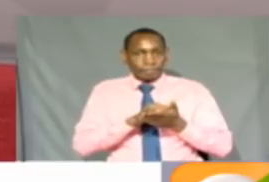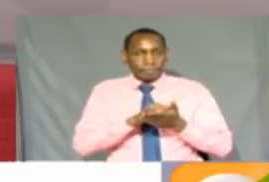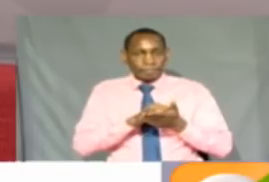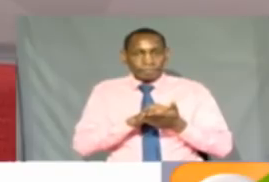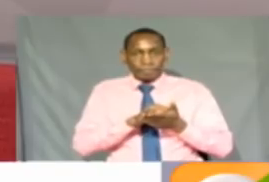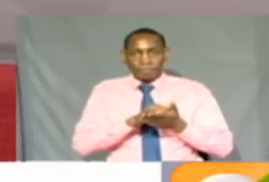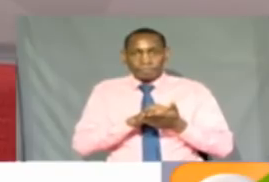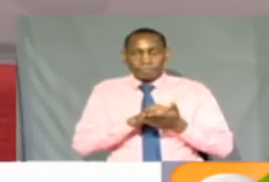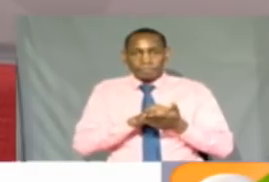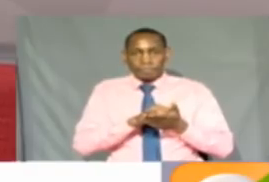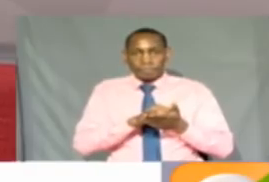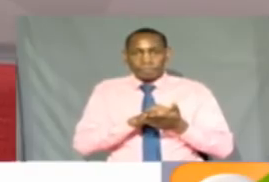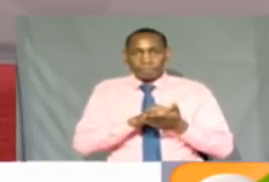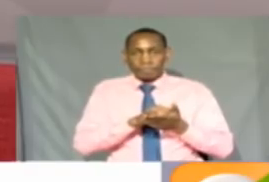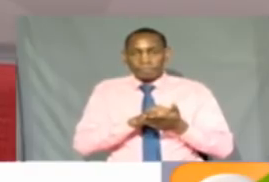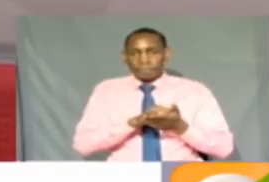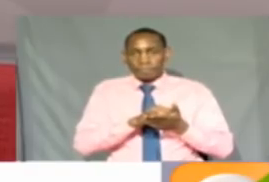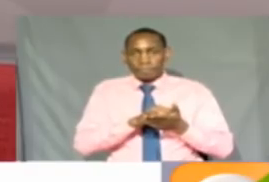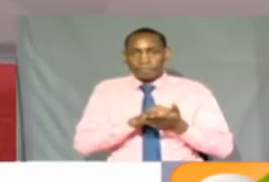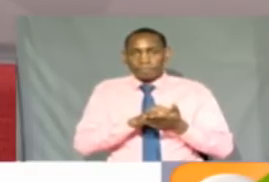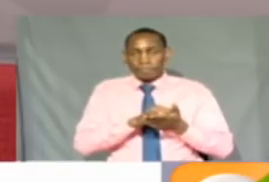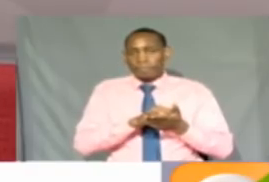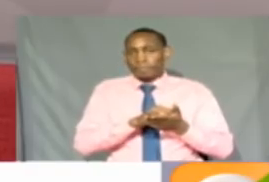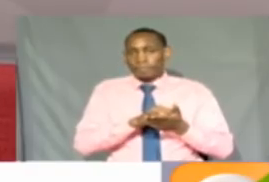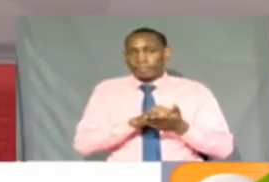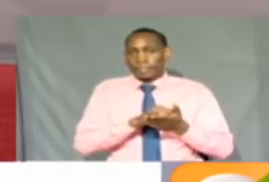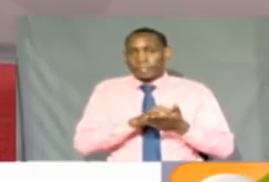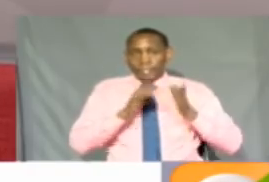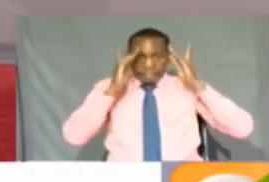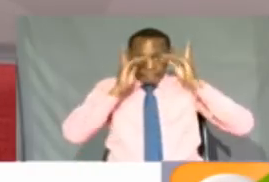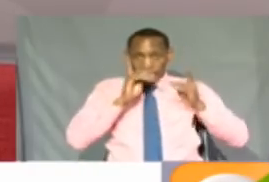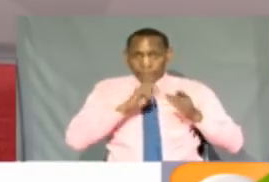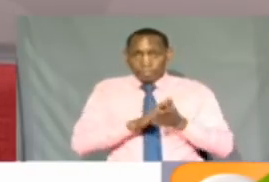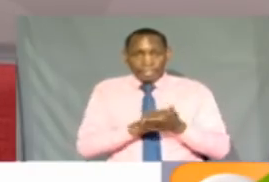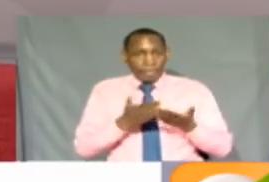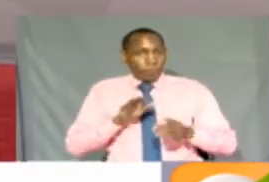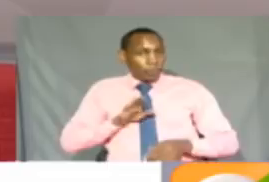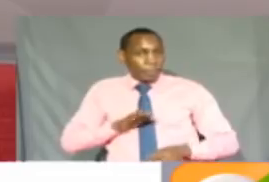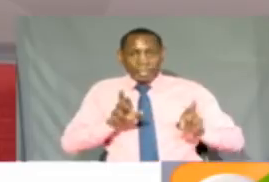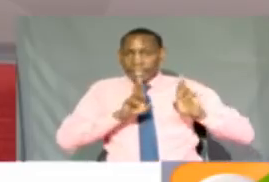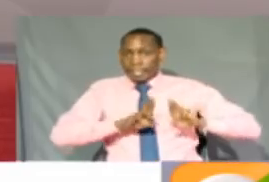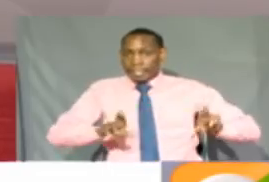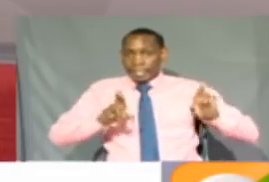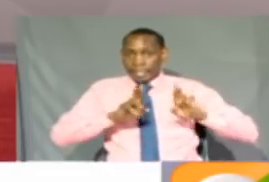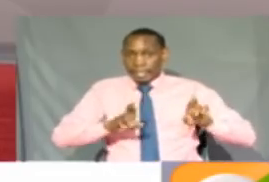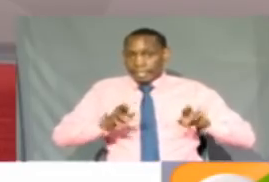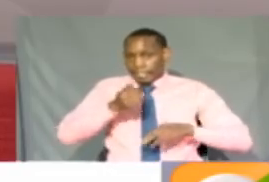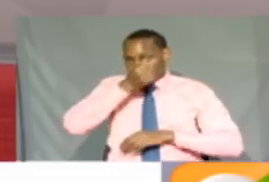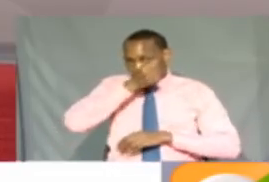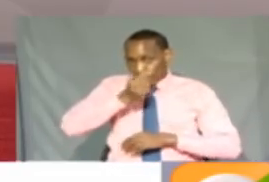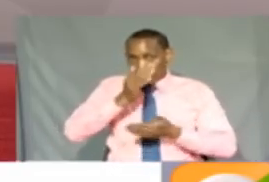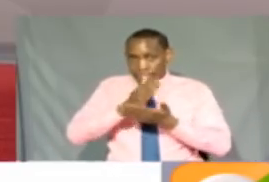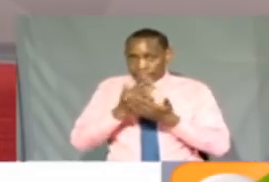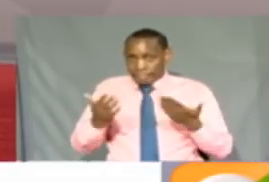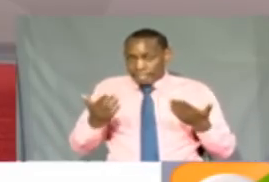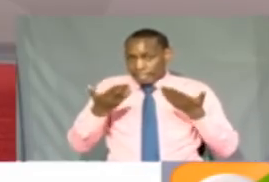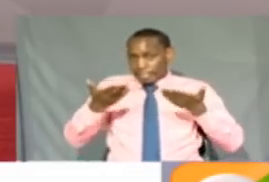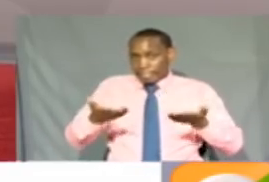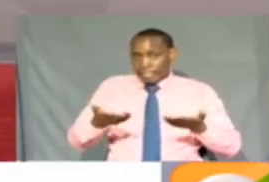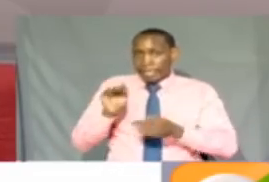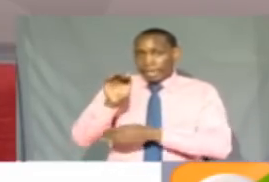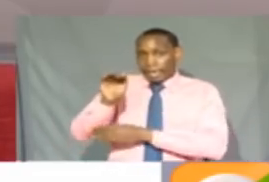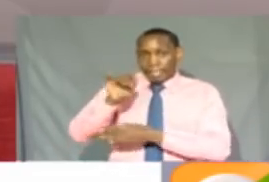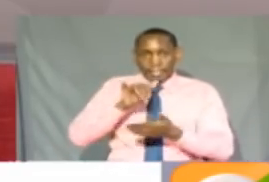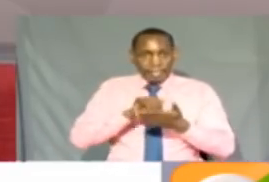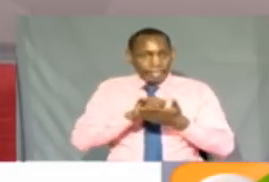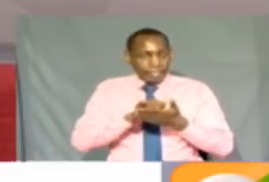car that had a hole in the floor of the car. Are women willing to look past some of those things nowadays, and I ask you